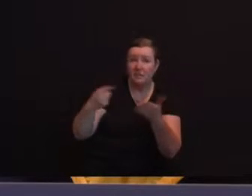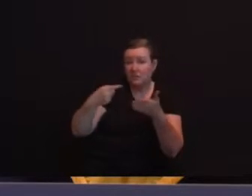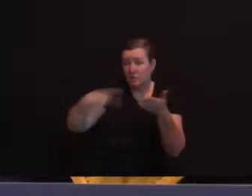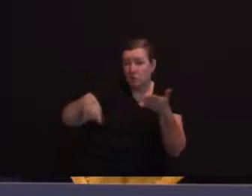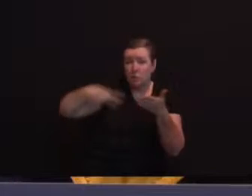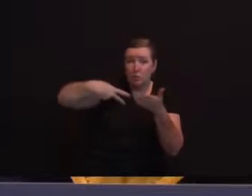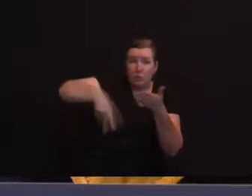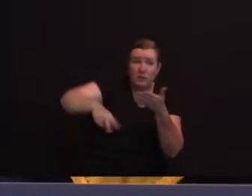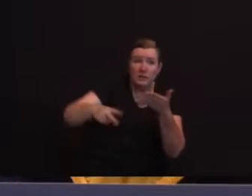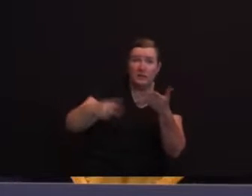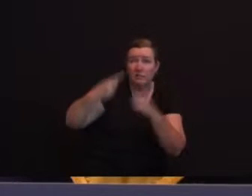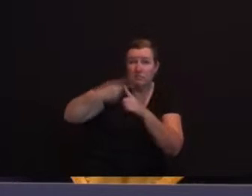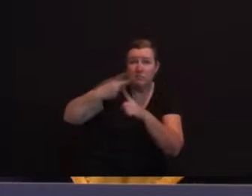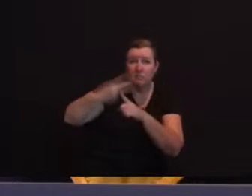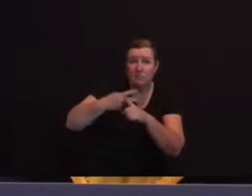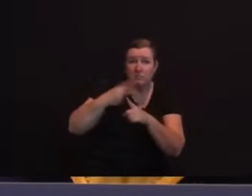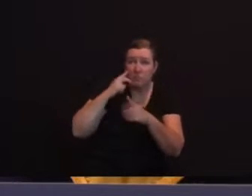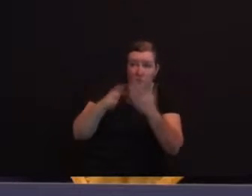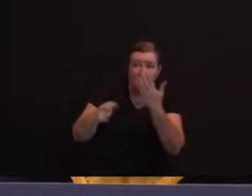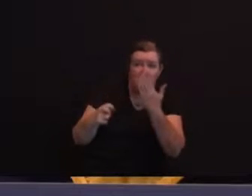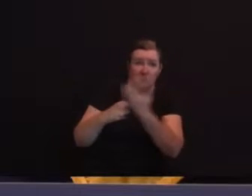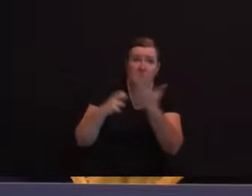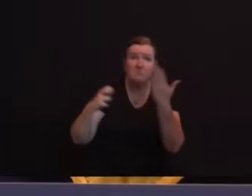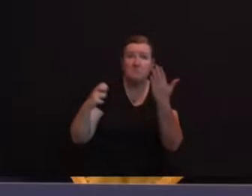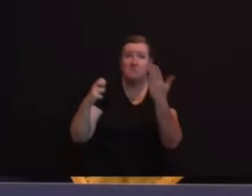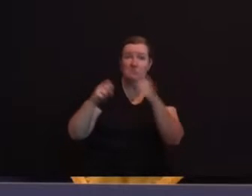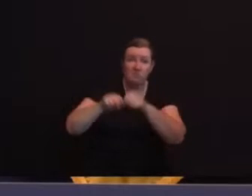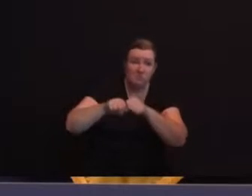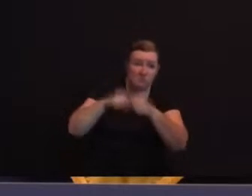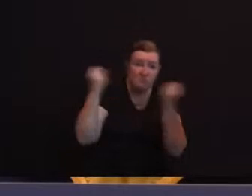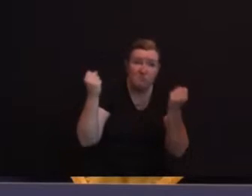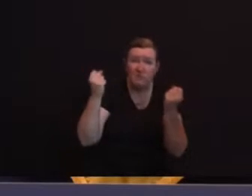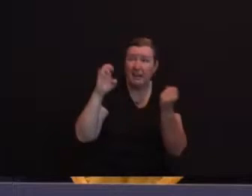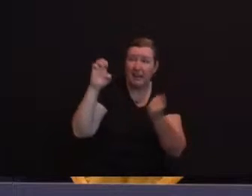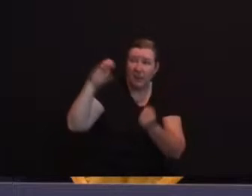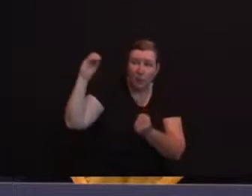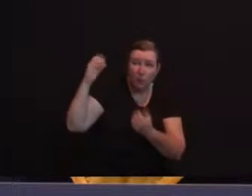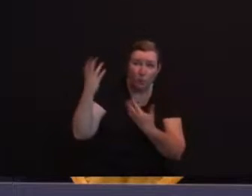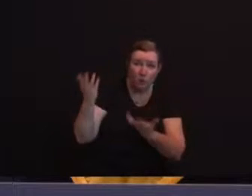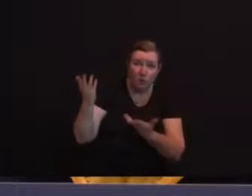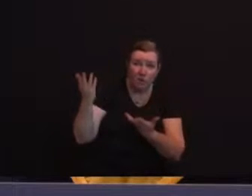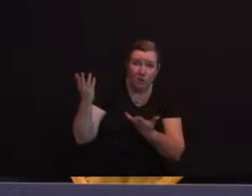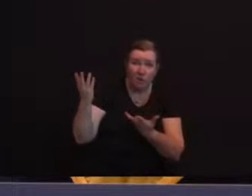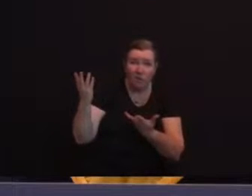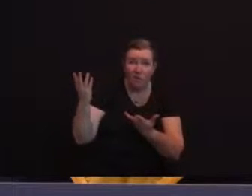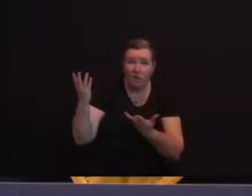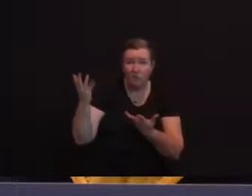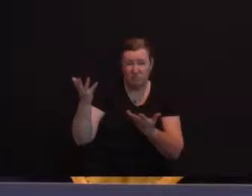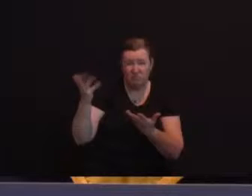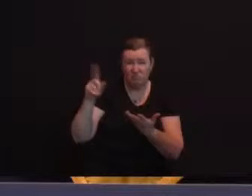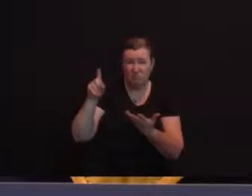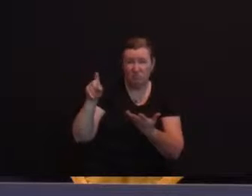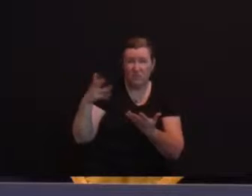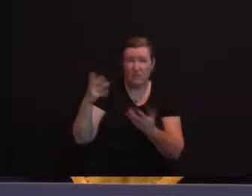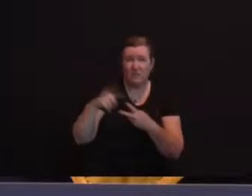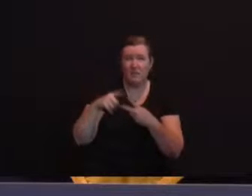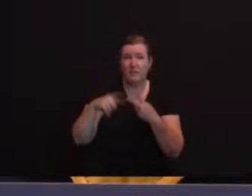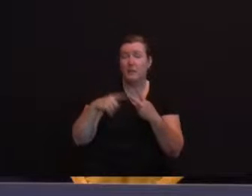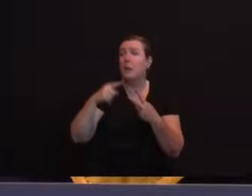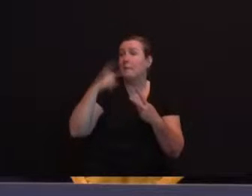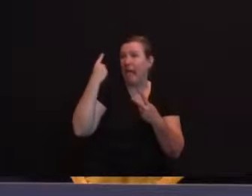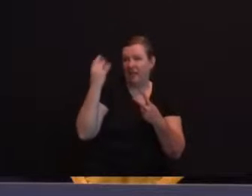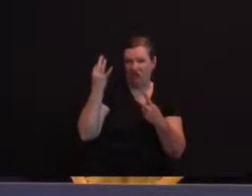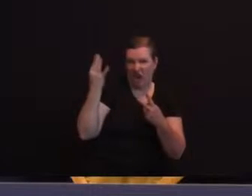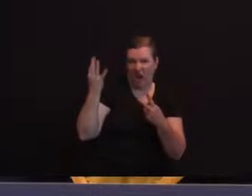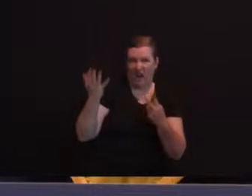be citations for violating that executive order? And with major shopping day, Black Friday, still expected to draw big crowds to malls